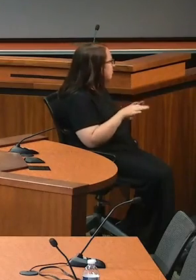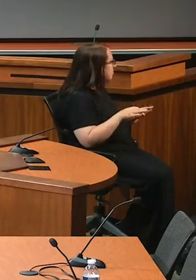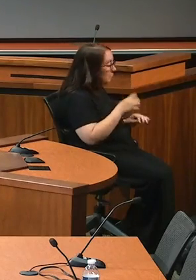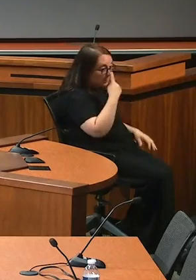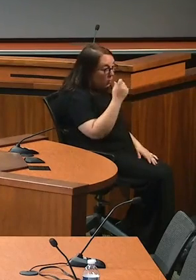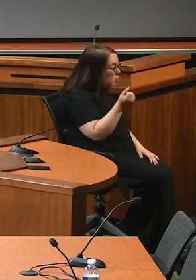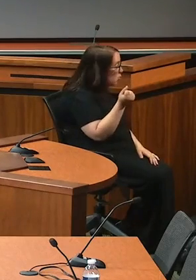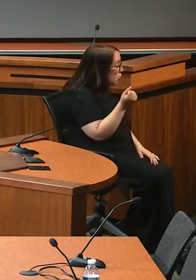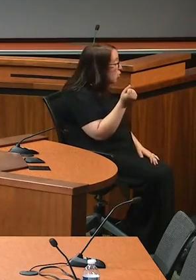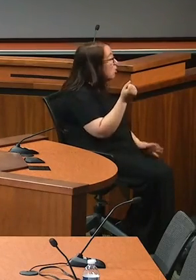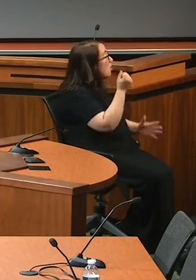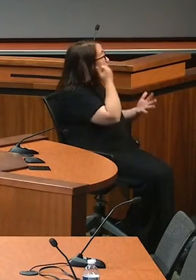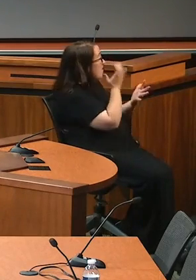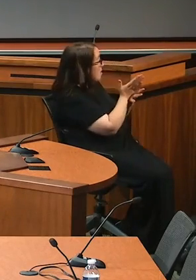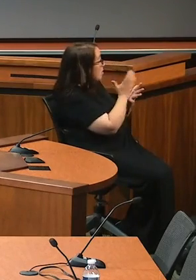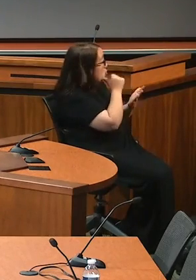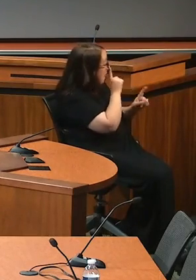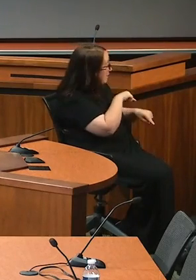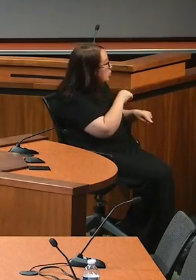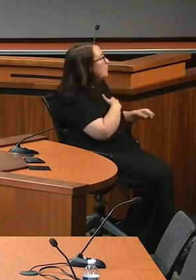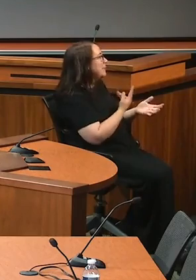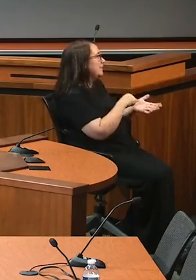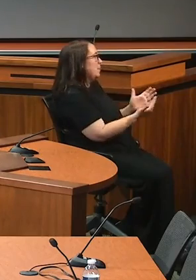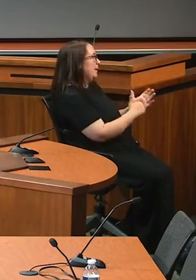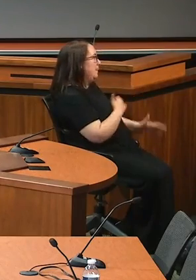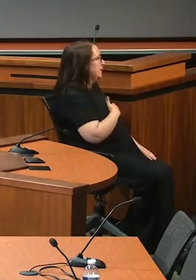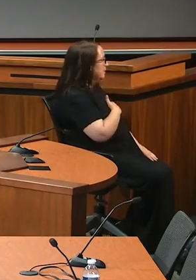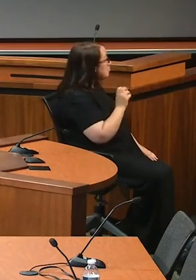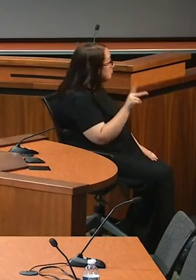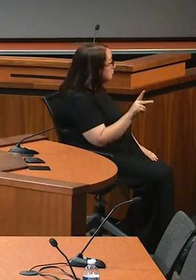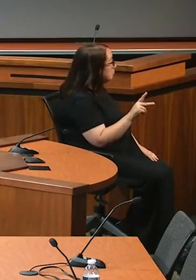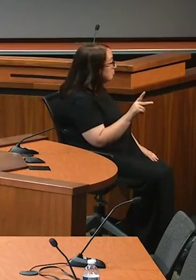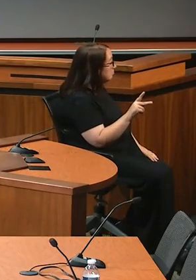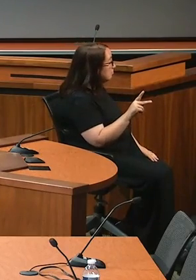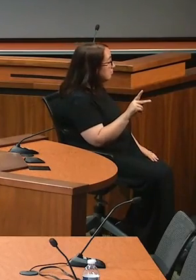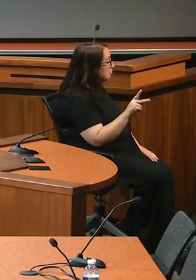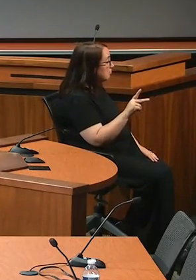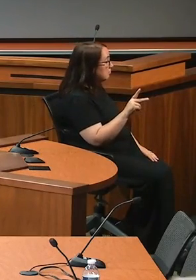forth. If that doesn't answer your question, I would strongly encourage you to come back up and make sure that you get it answered. But